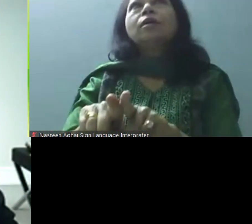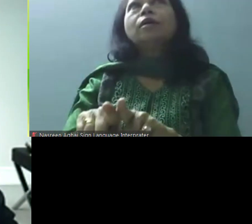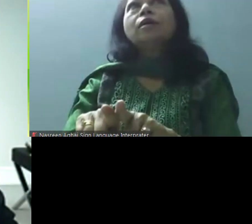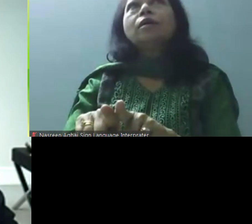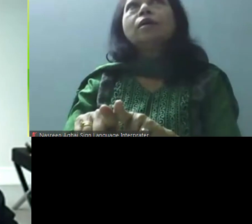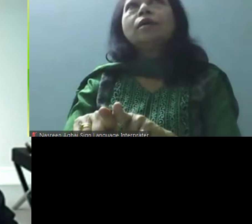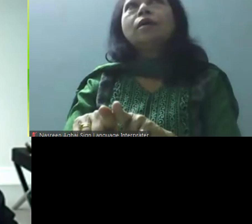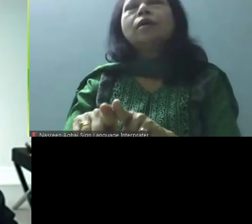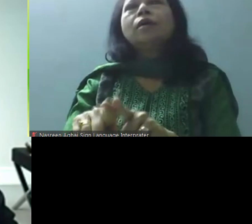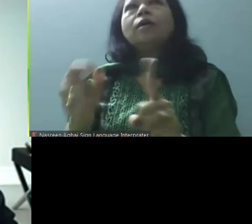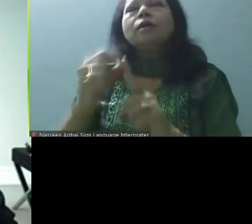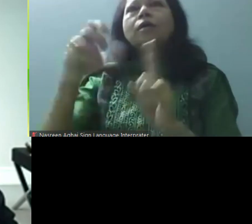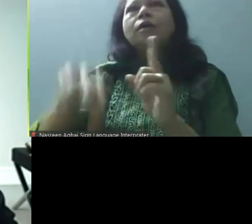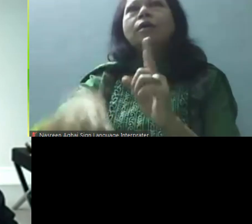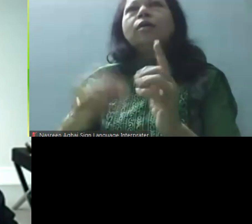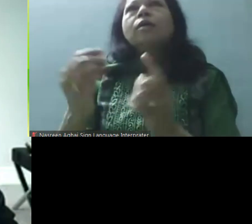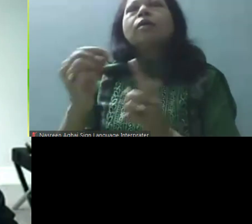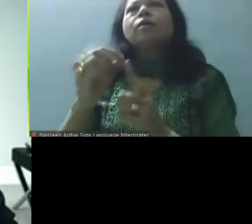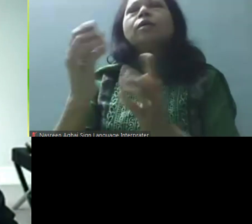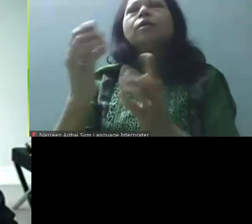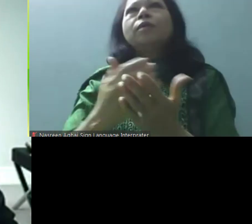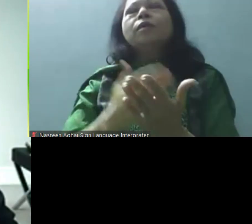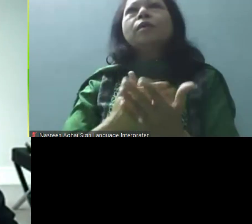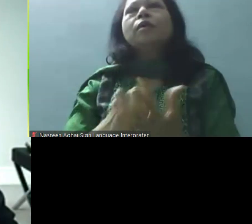Project Pakistan, and